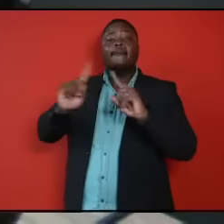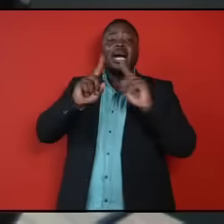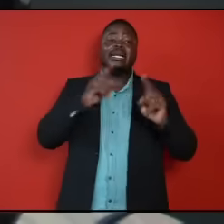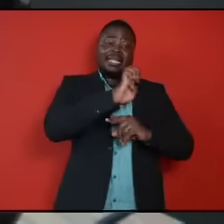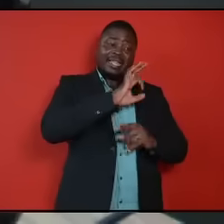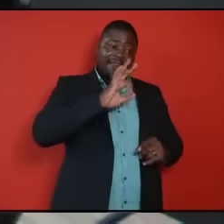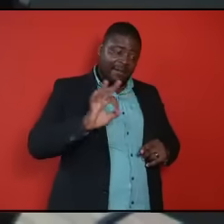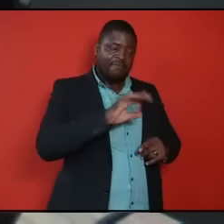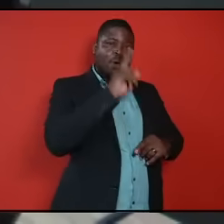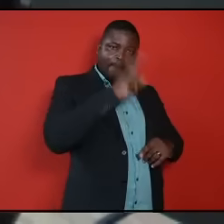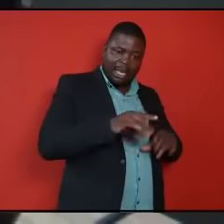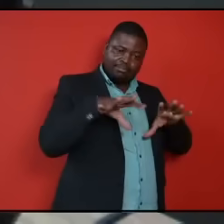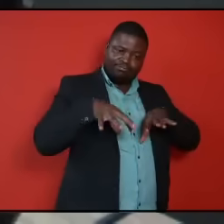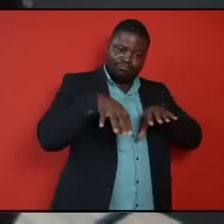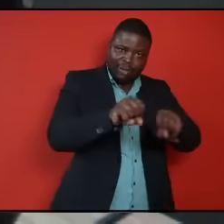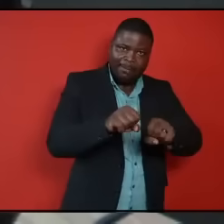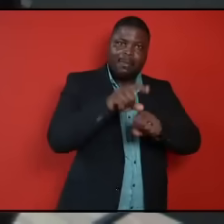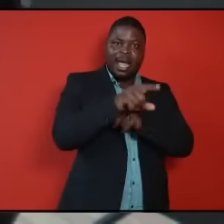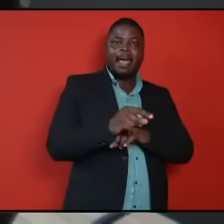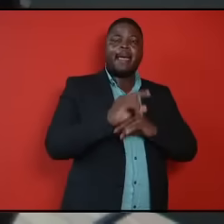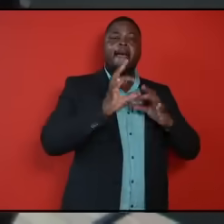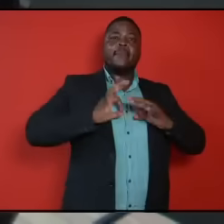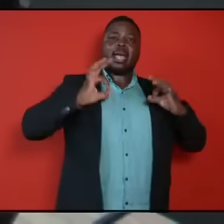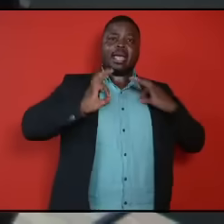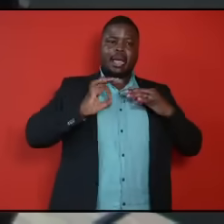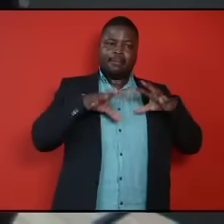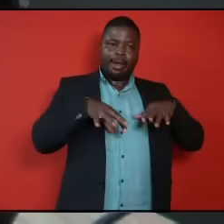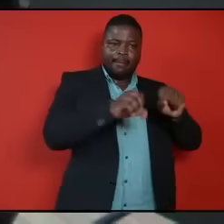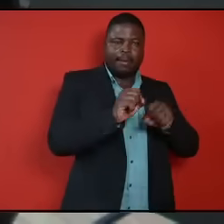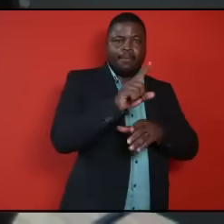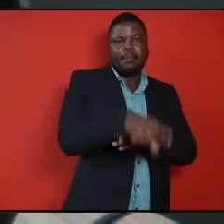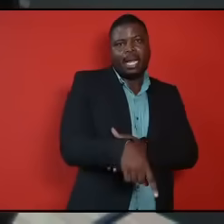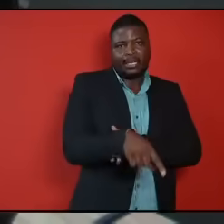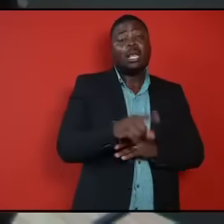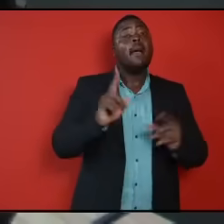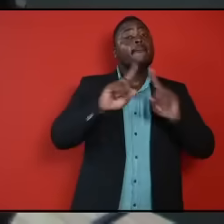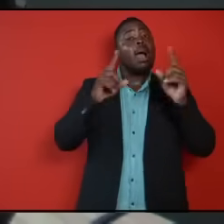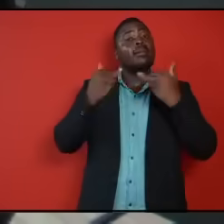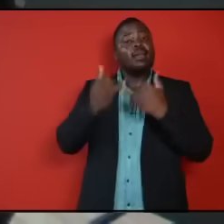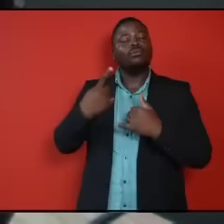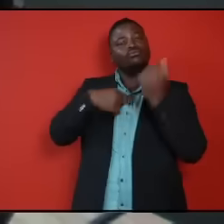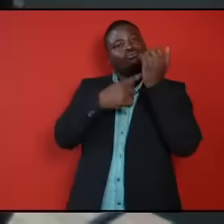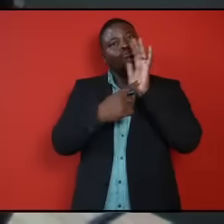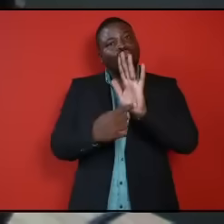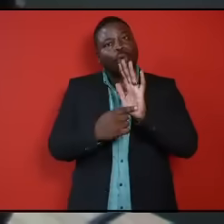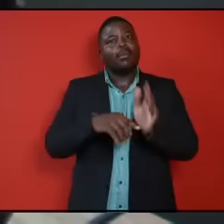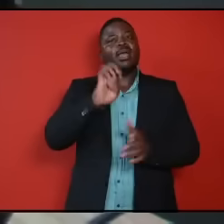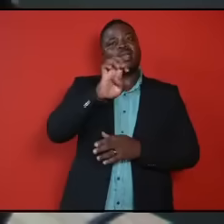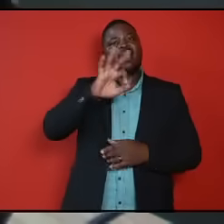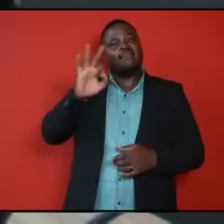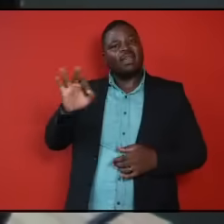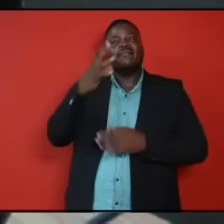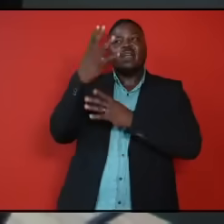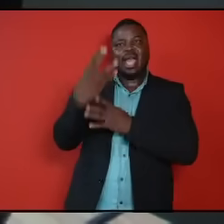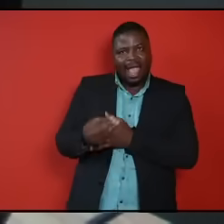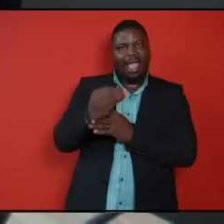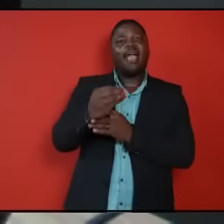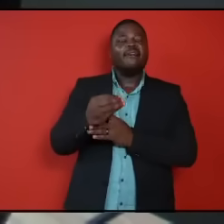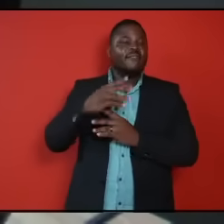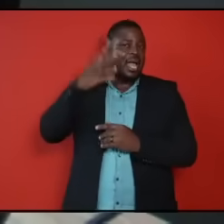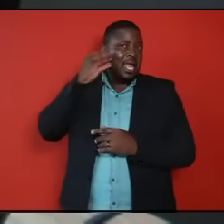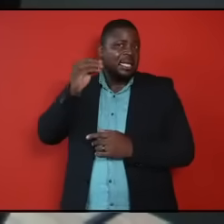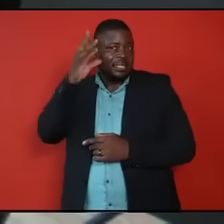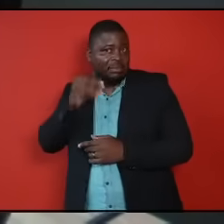is a resolution born out of the reality that the EFF now has the necessary experience and capacity to lead